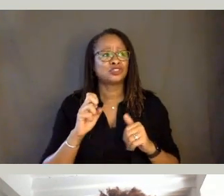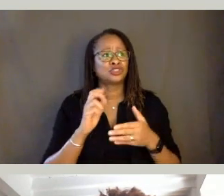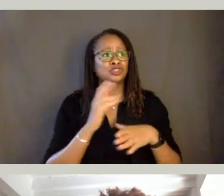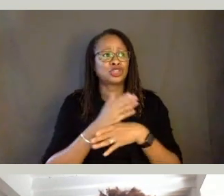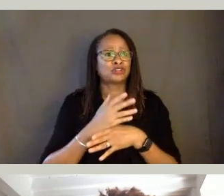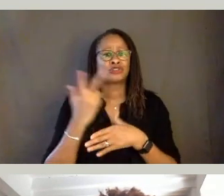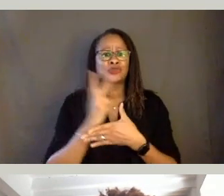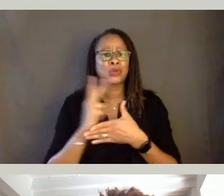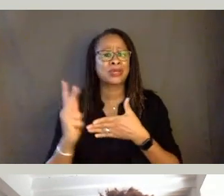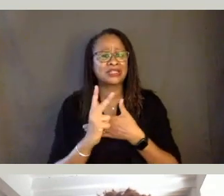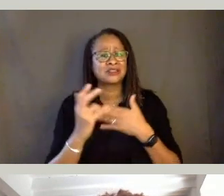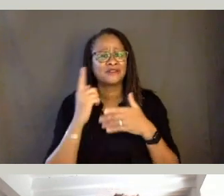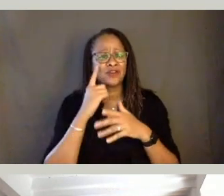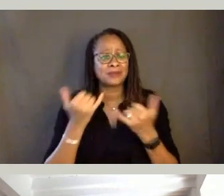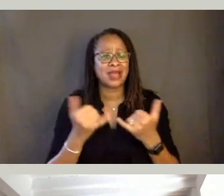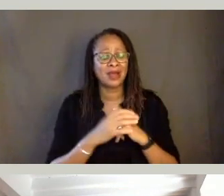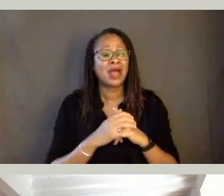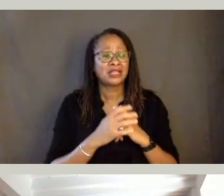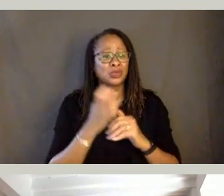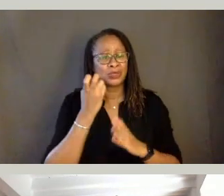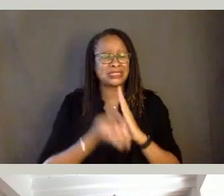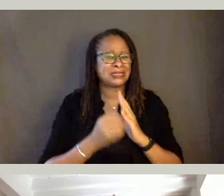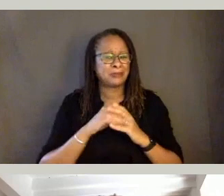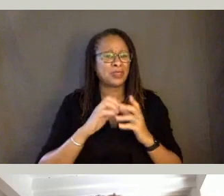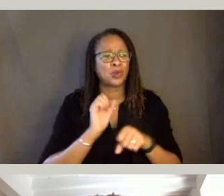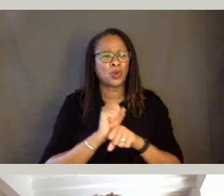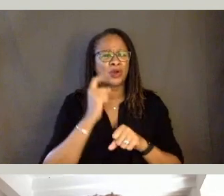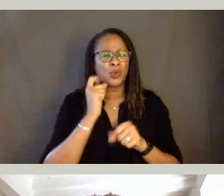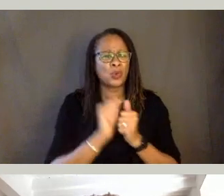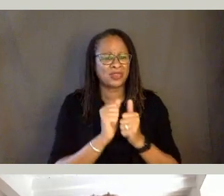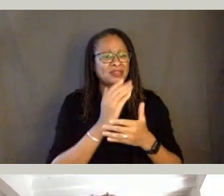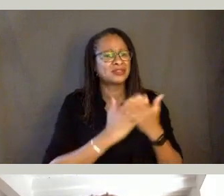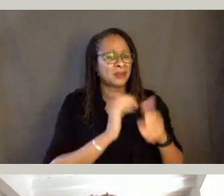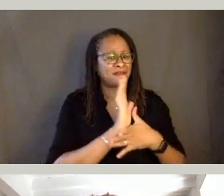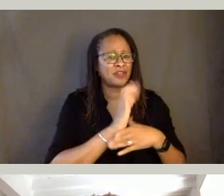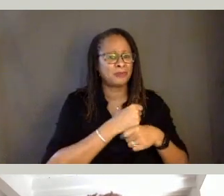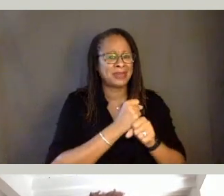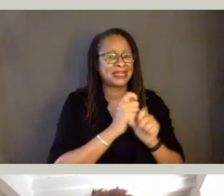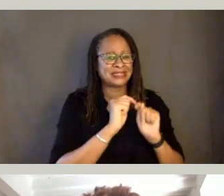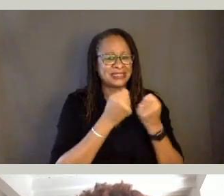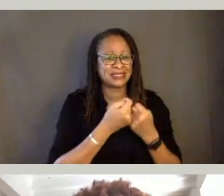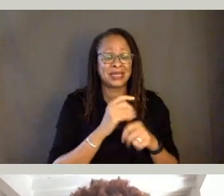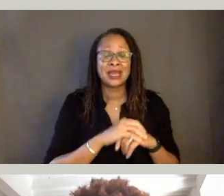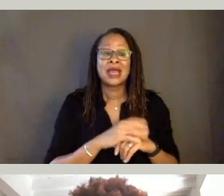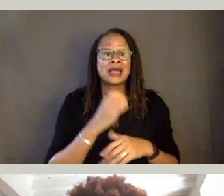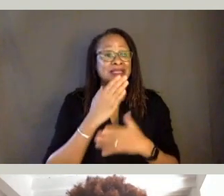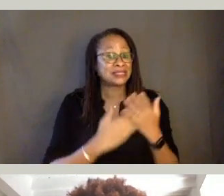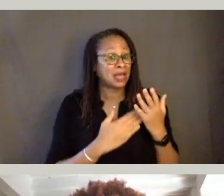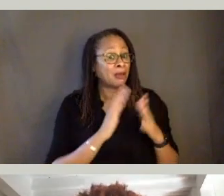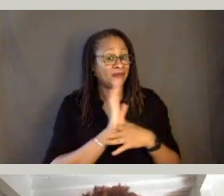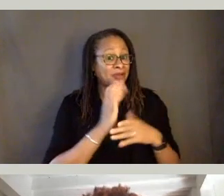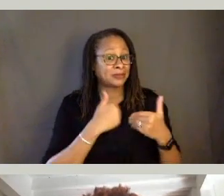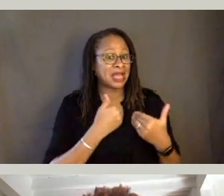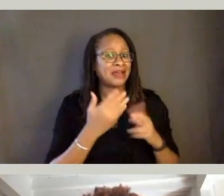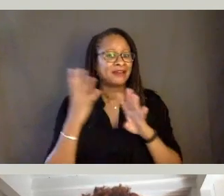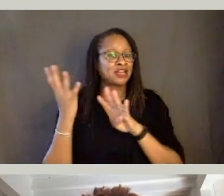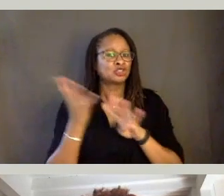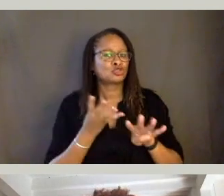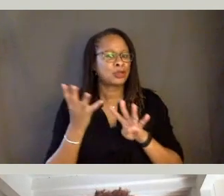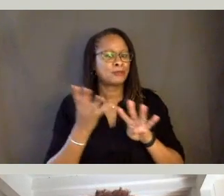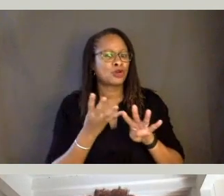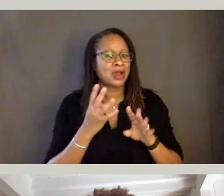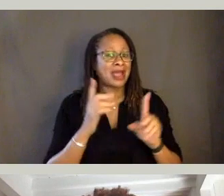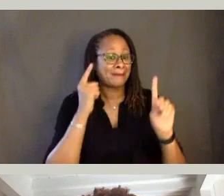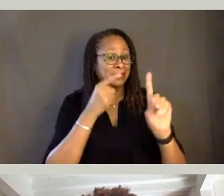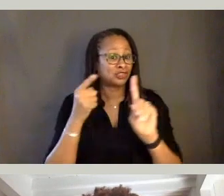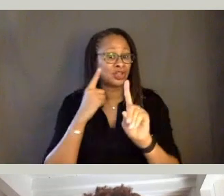work with our filmmaking teams. And, you know, there's some films that do have streamer ambitions for very specific reasons